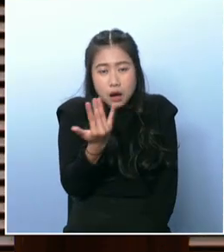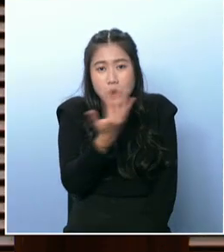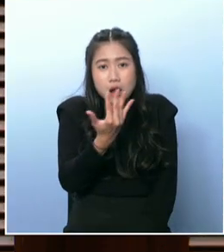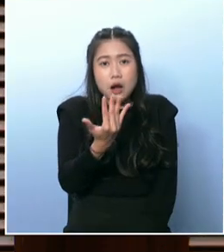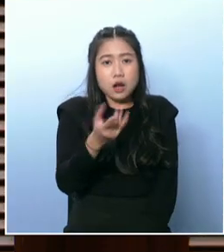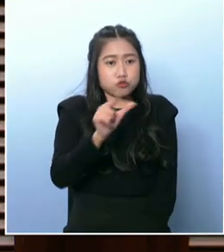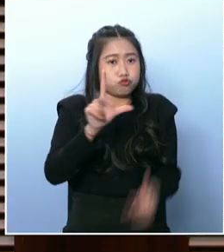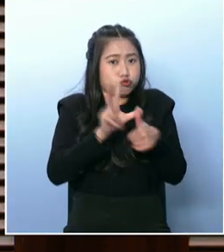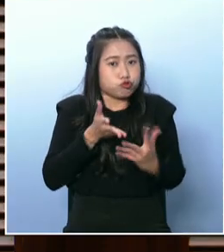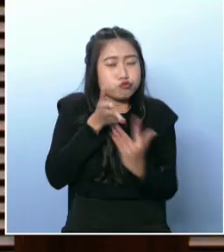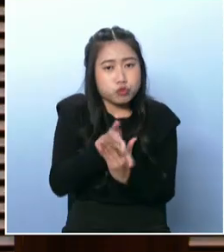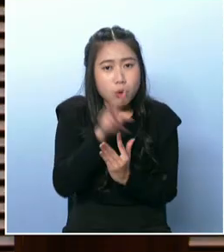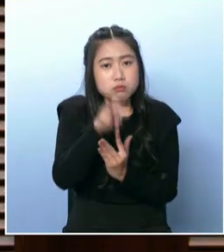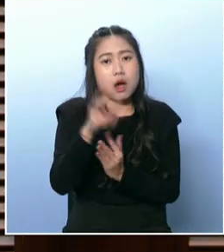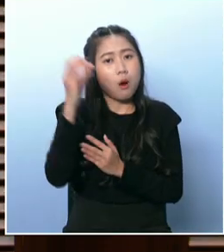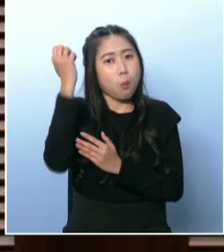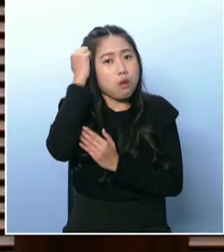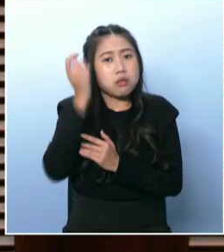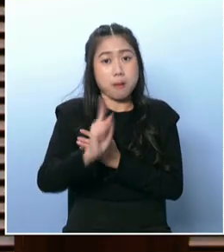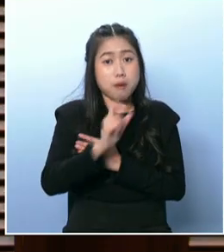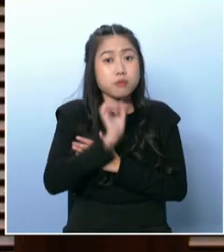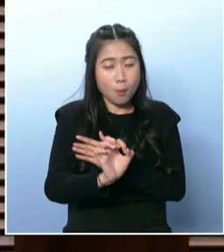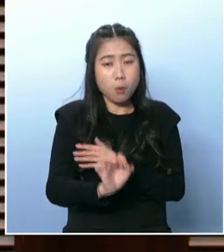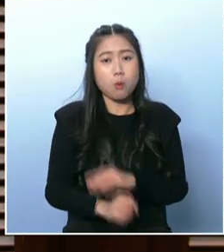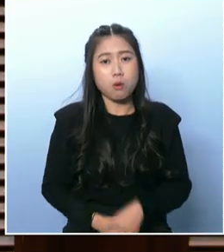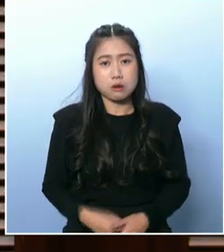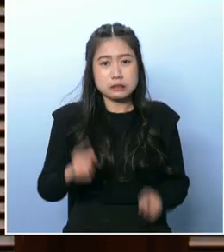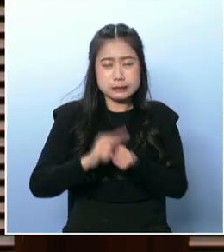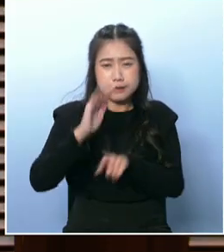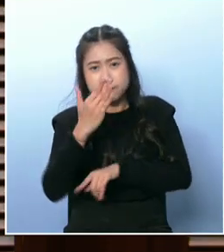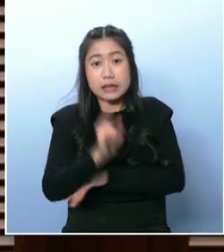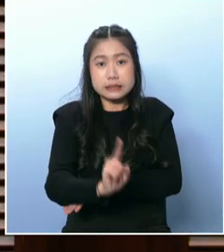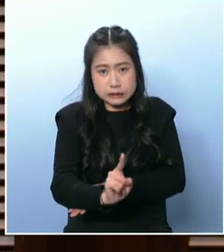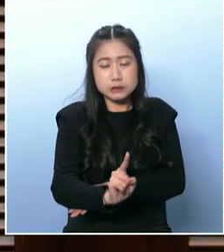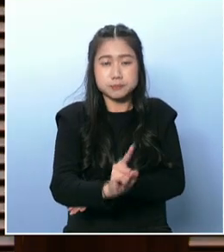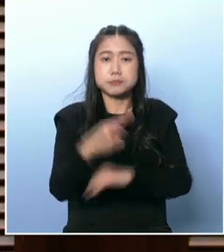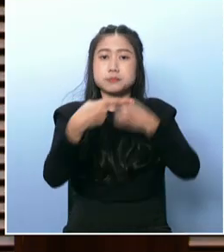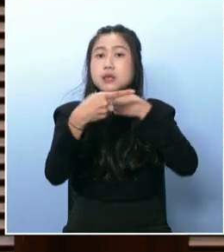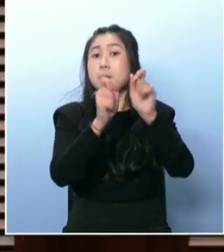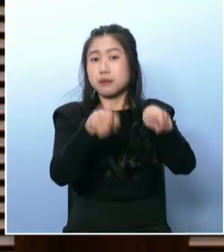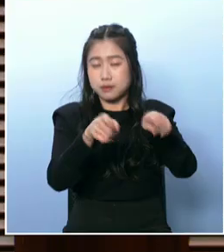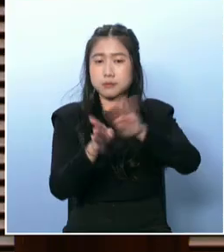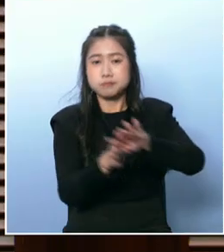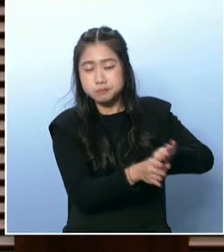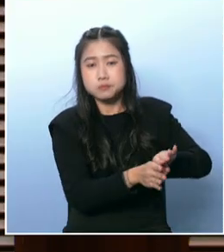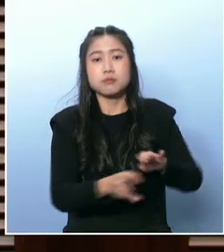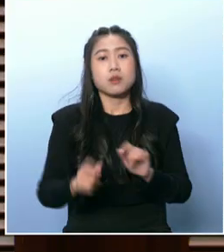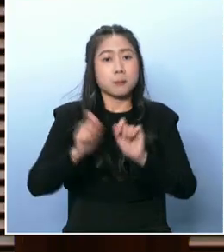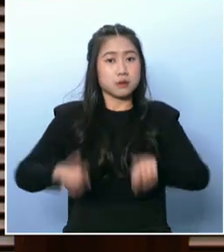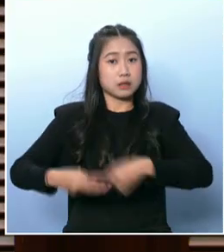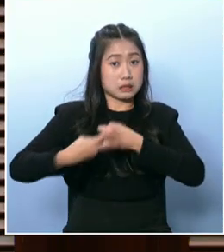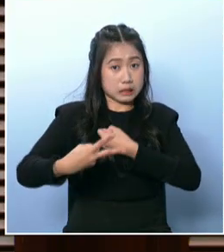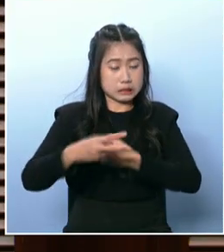many cases have you received under the incentive scheme for RCHDs, and what are the challenges faced by the private